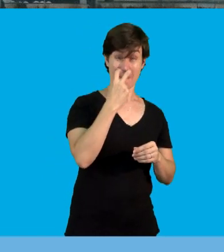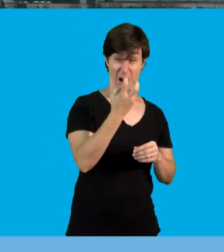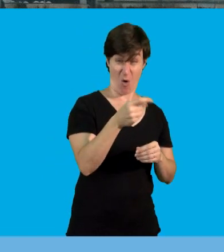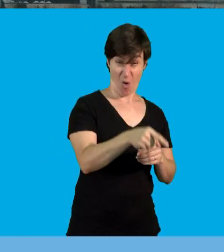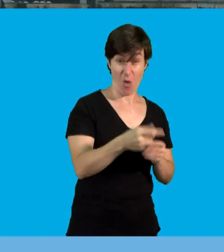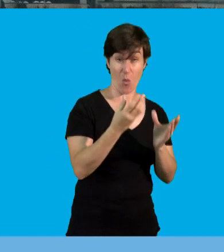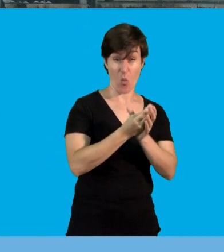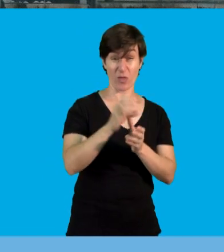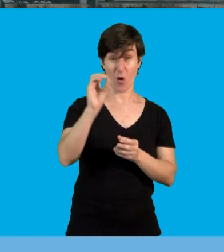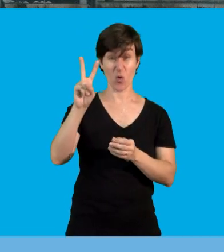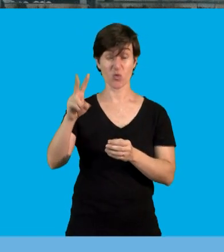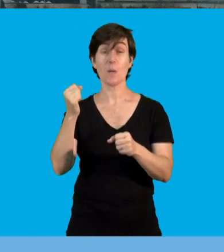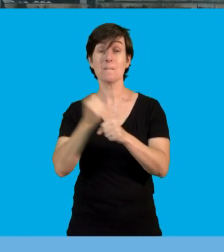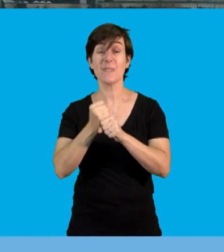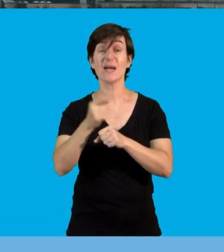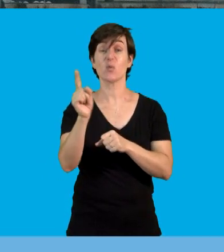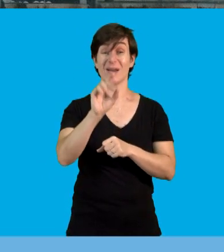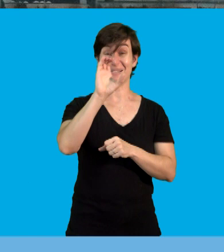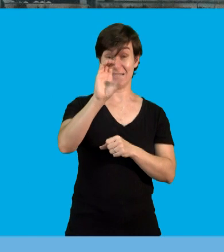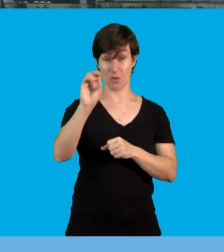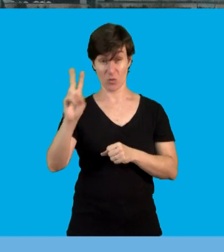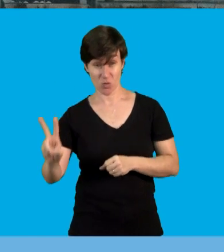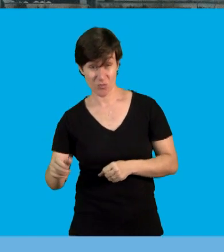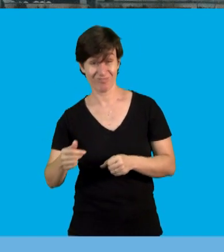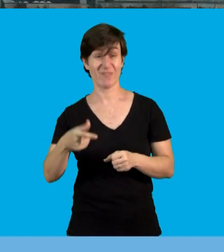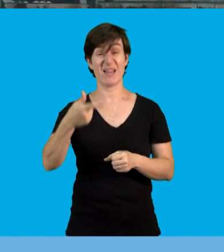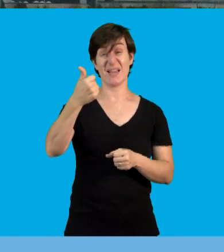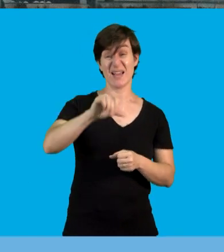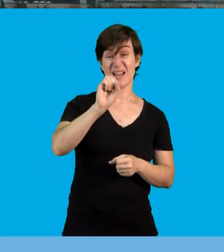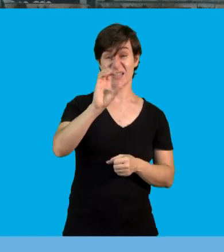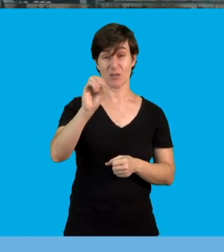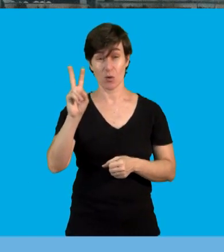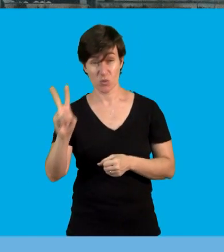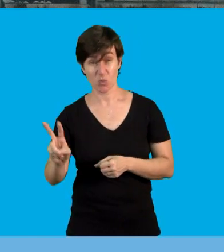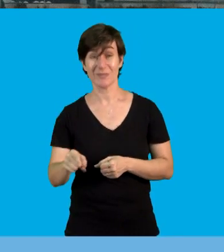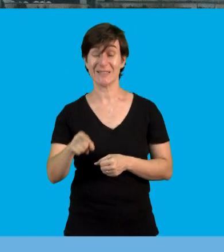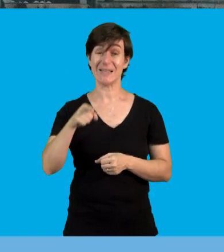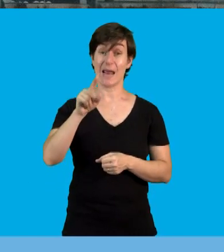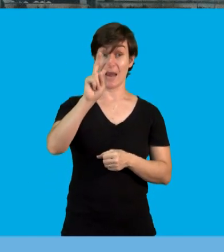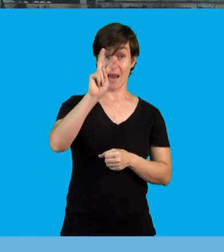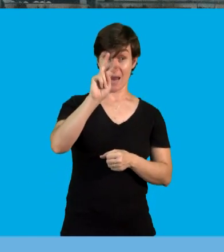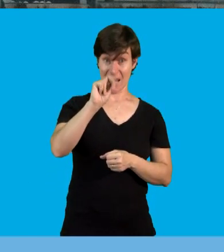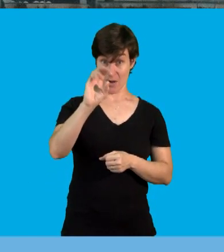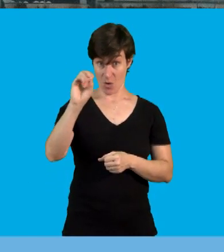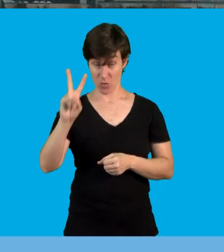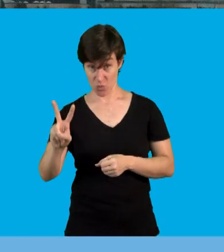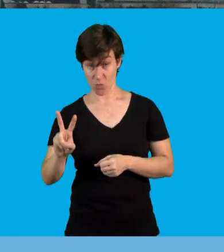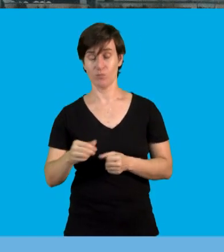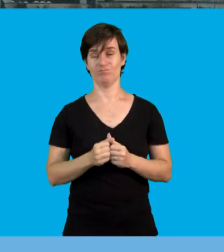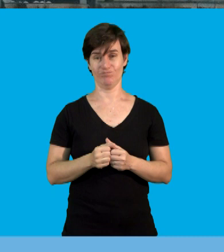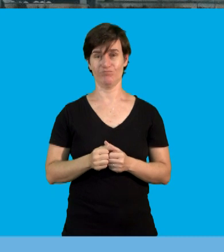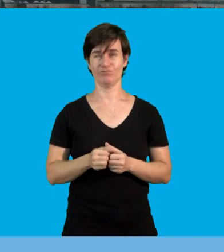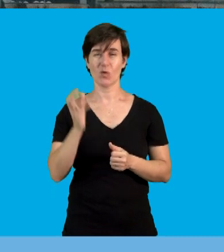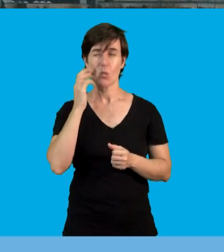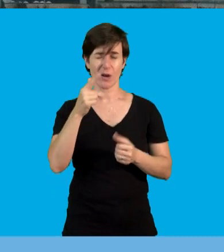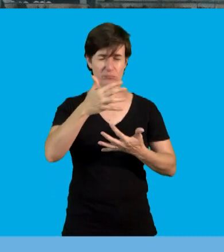our CO2, the sulfur dioxide, which is our SO2, and nitrogen dioxide, our NO2, those are going to be formed. So during